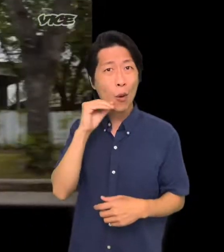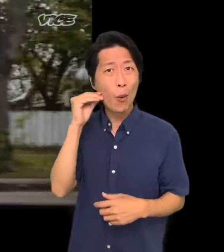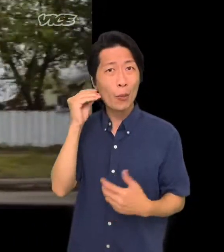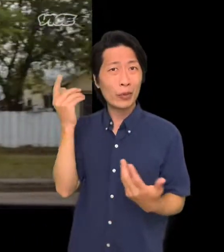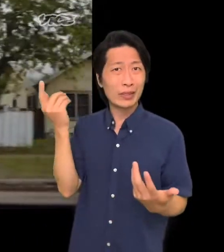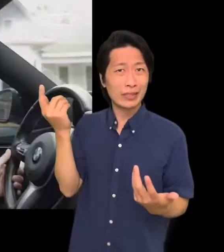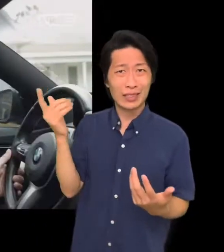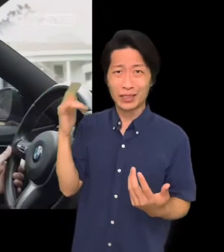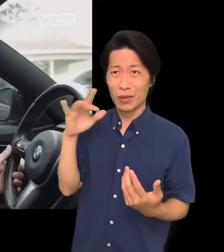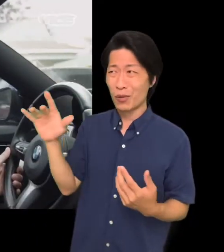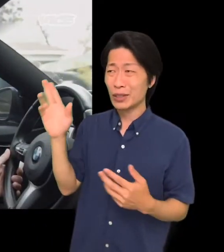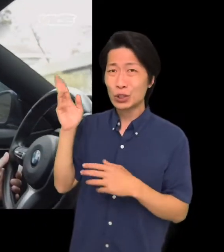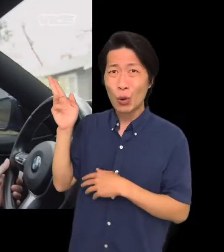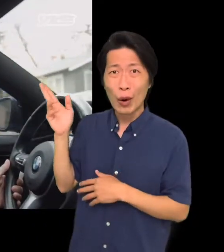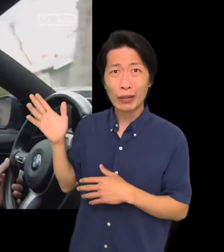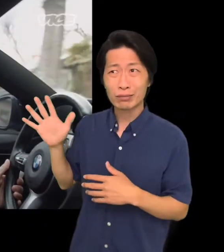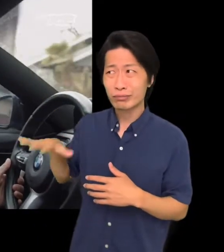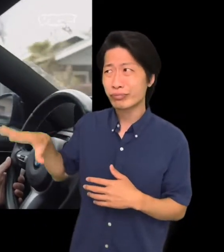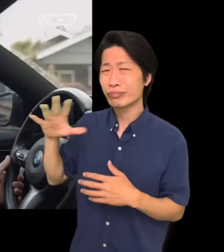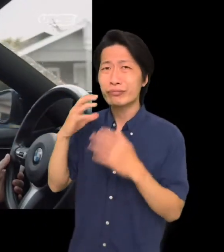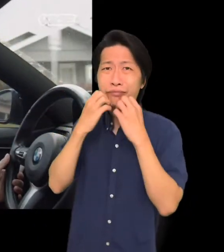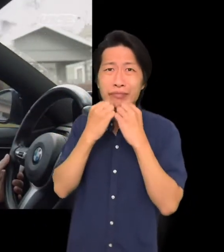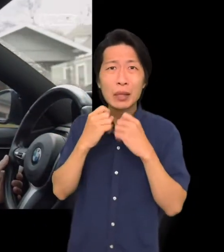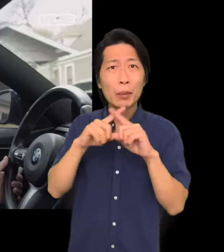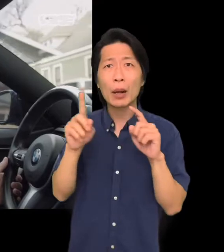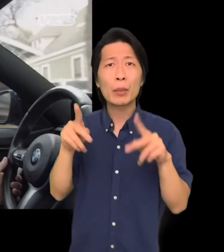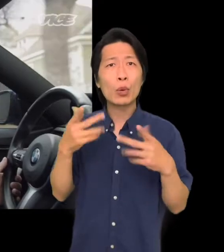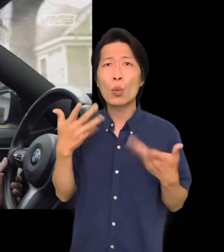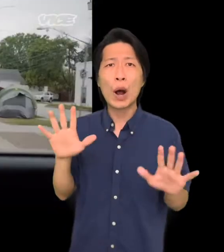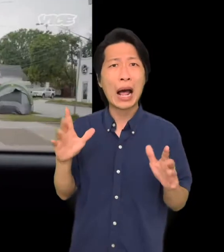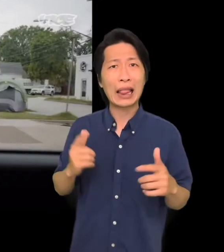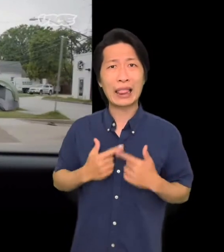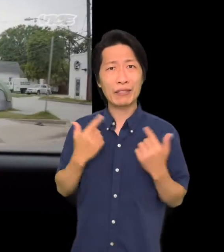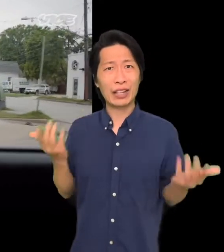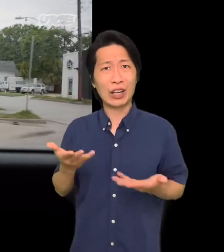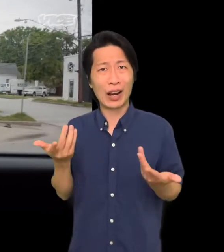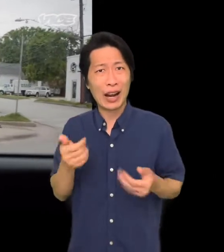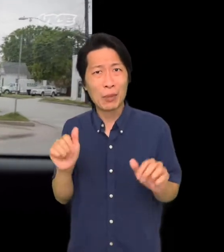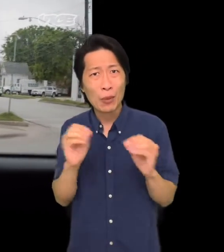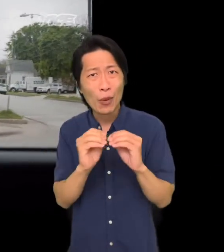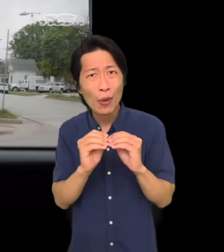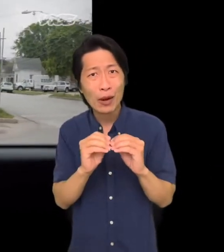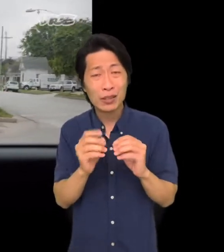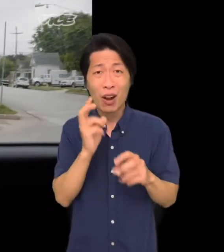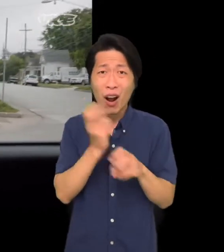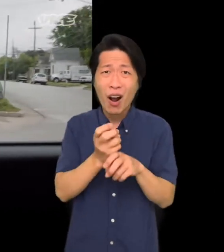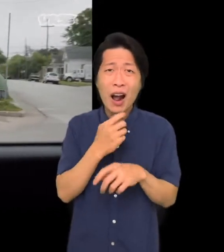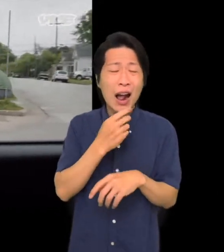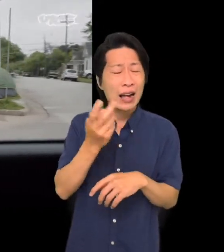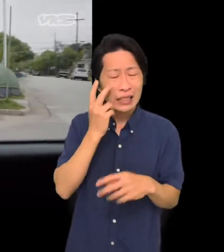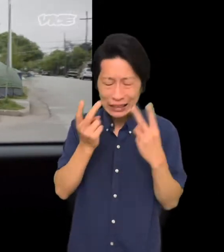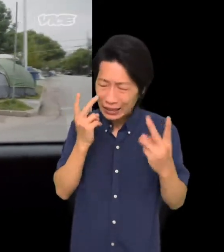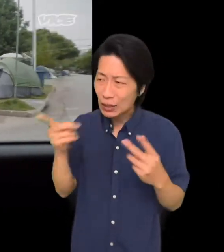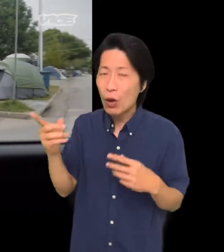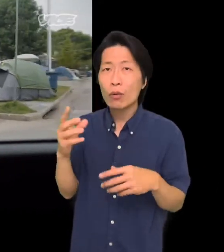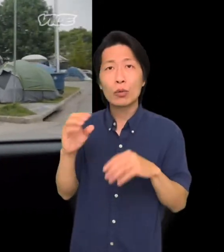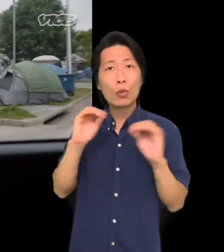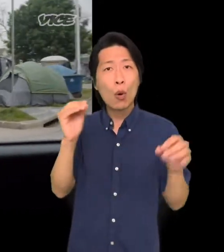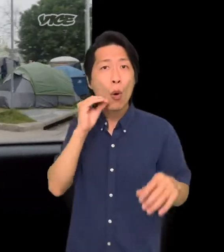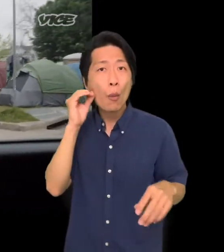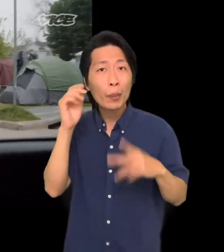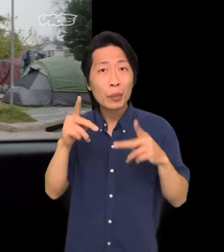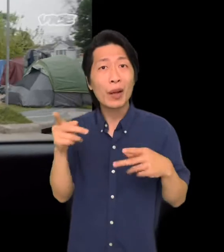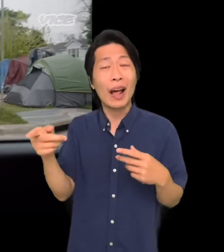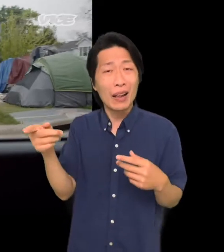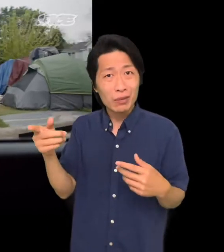historic status. No one wants to live here anymore. It's hard because I do view the homeless people